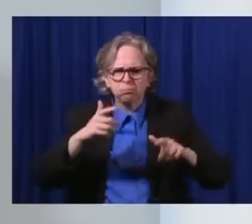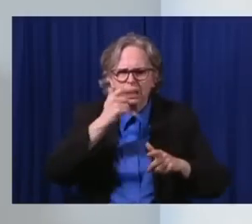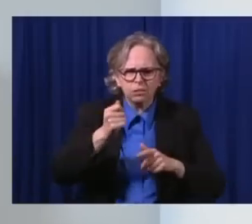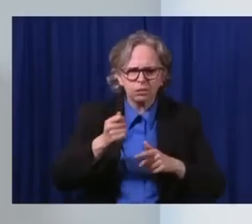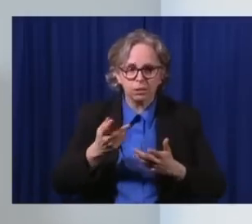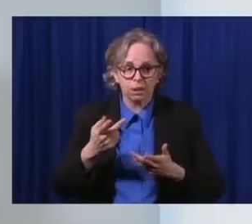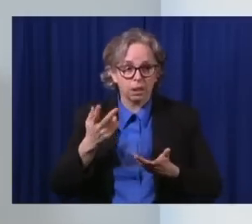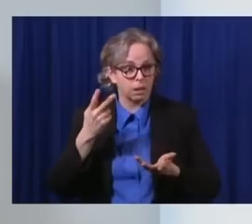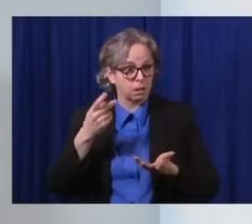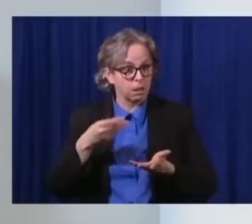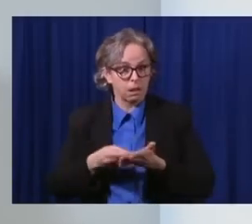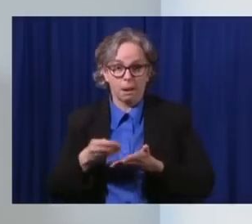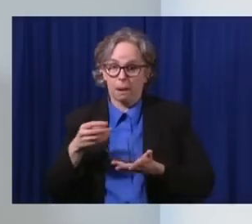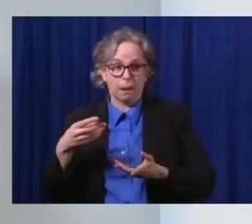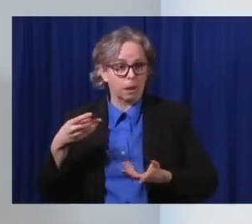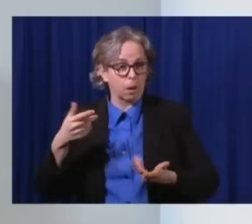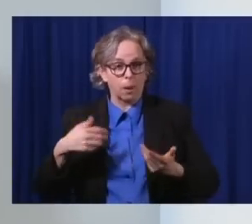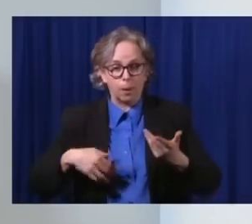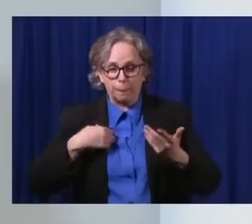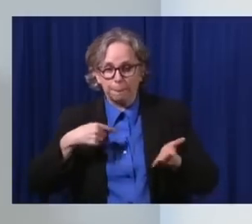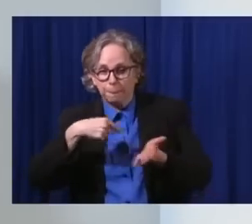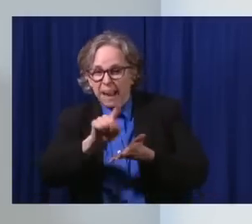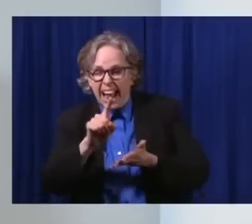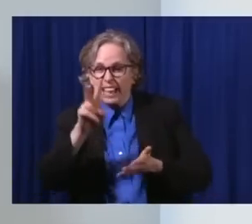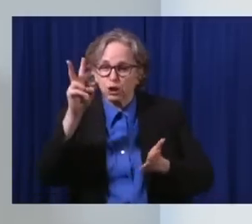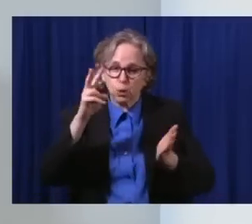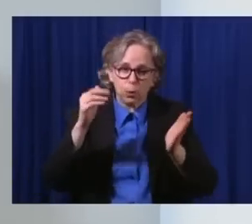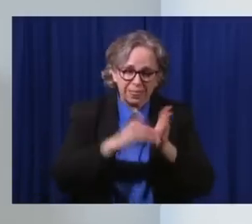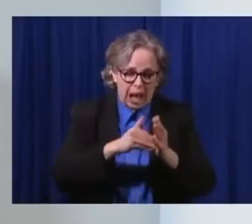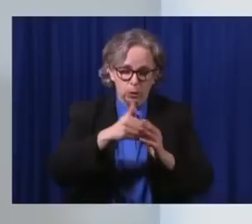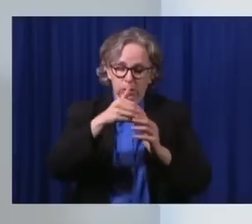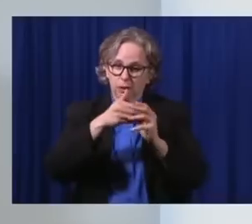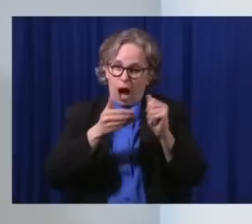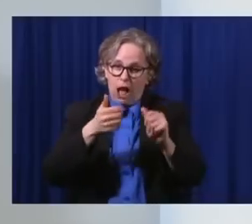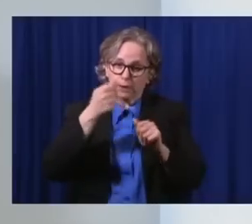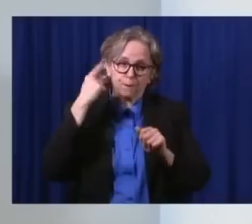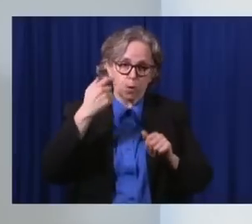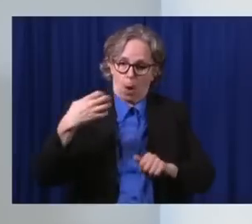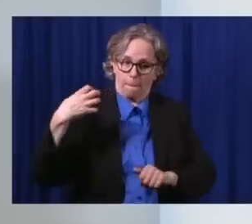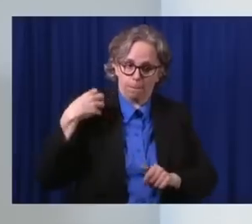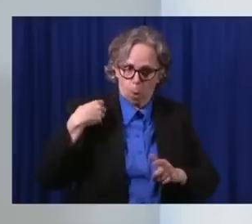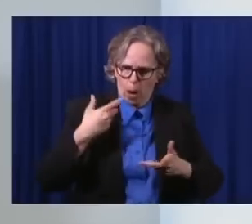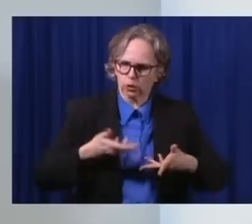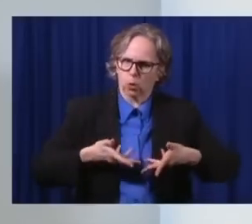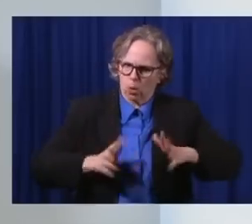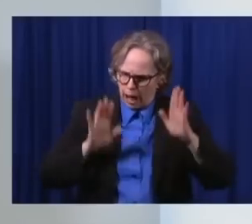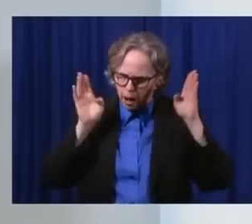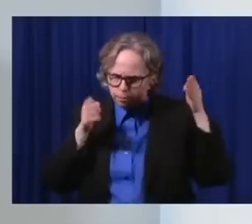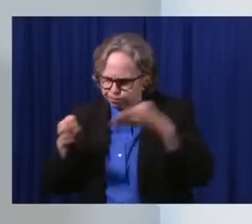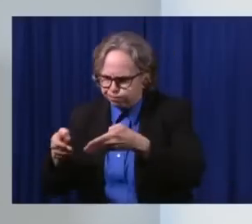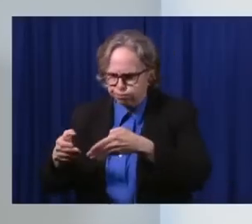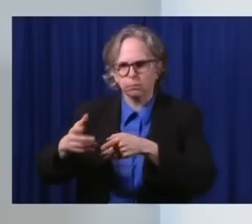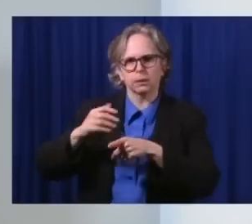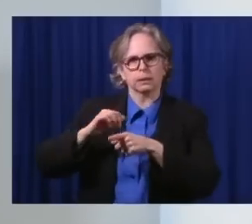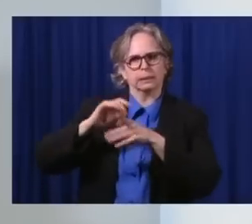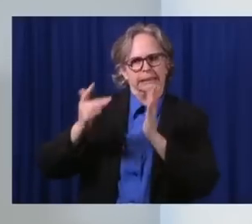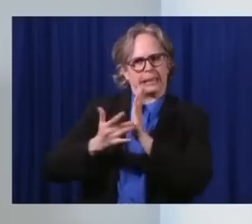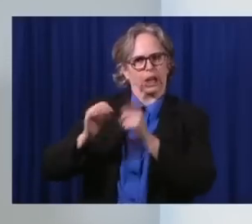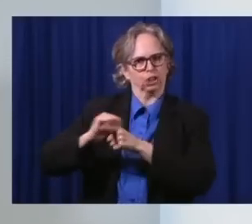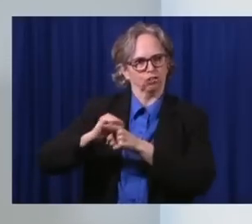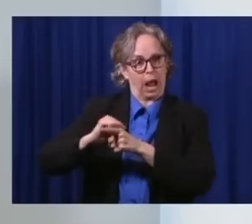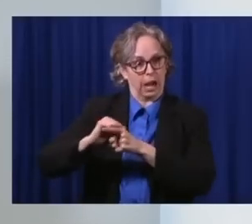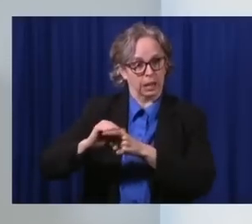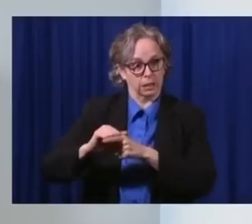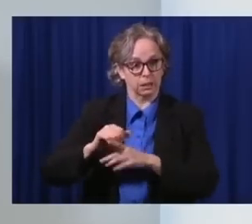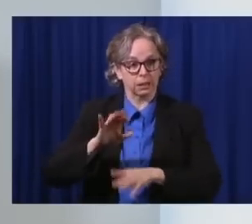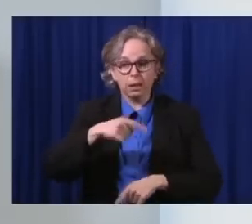to $2,000 for a technology-focused credential, and to be eligible, they need to be short-term, which means less than